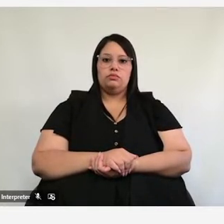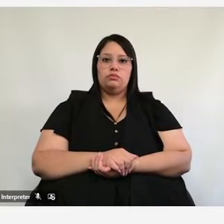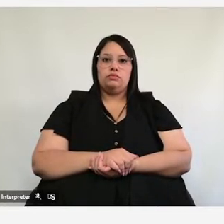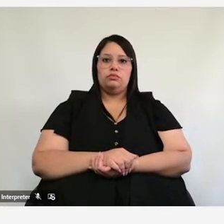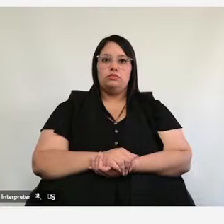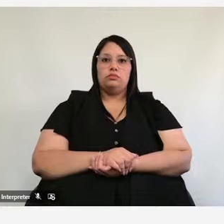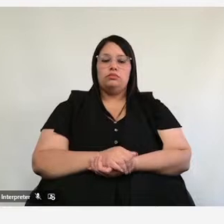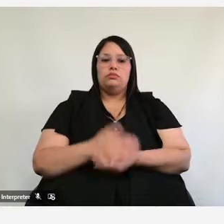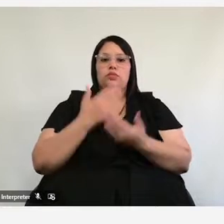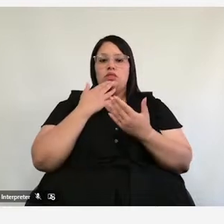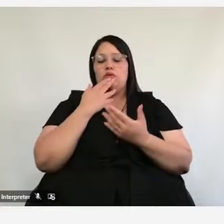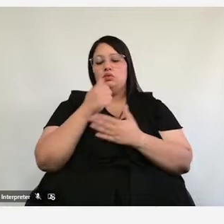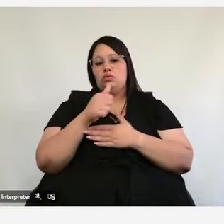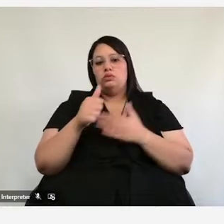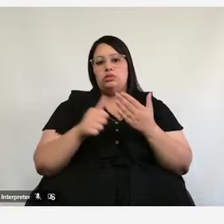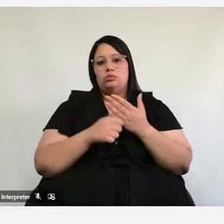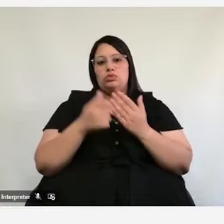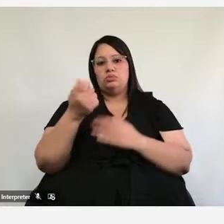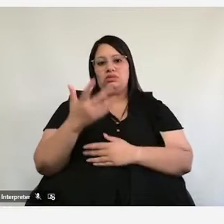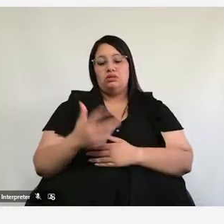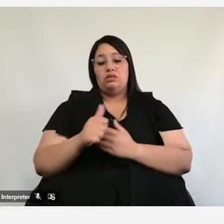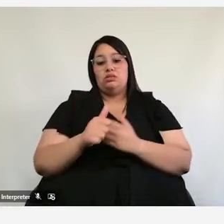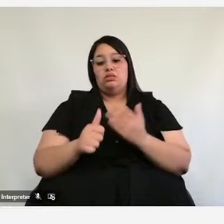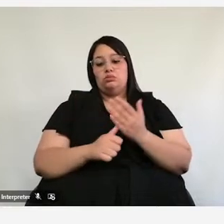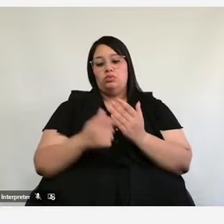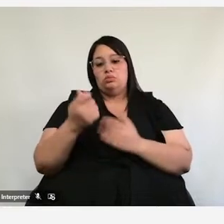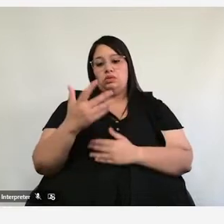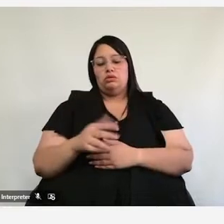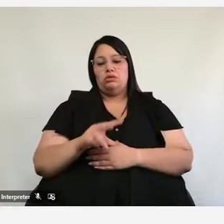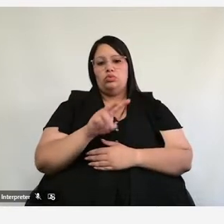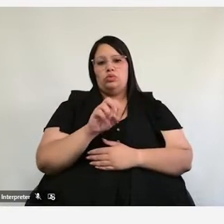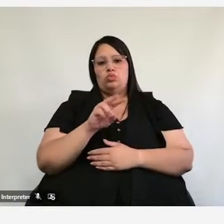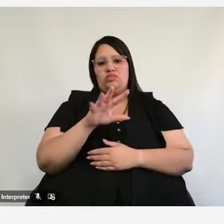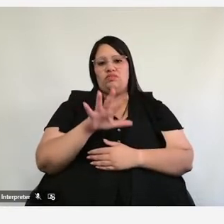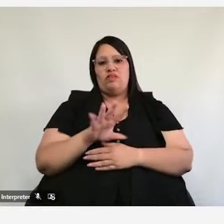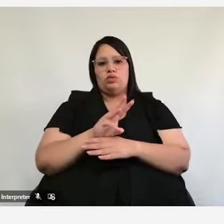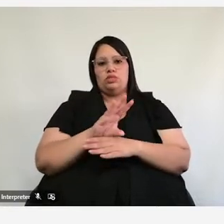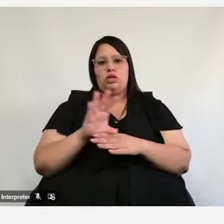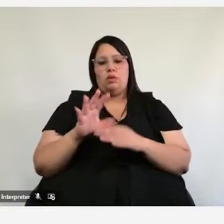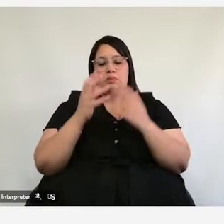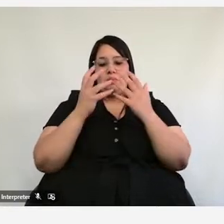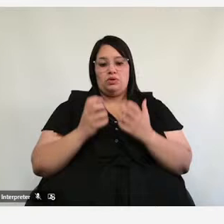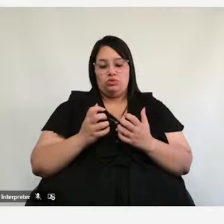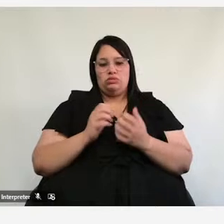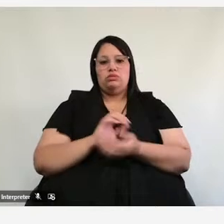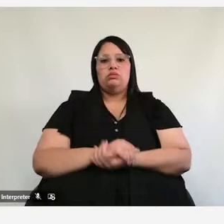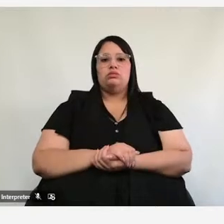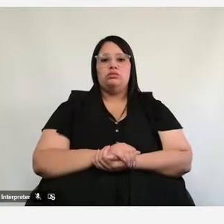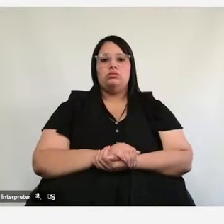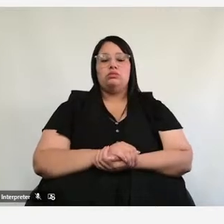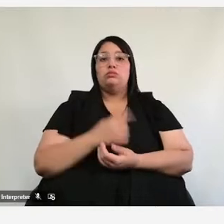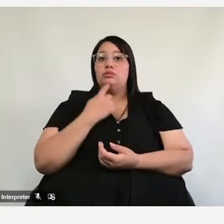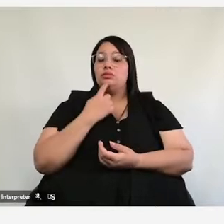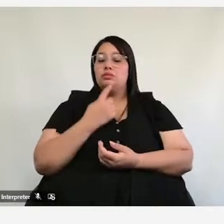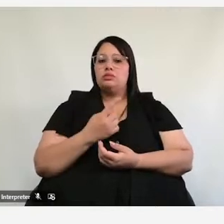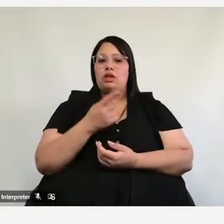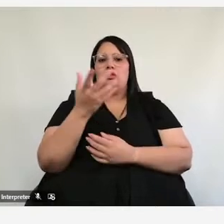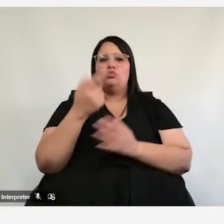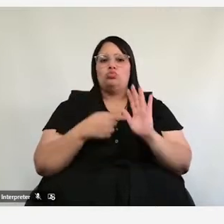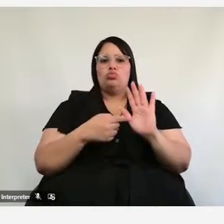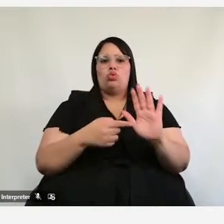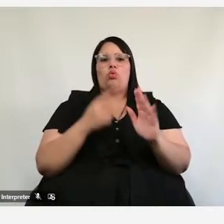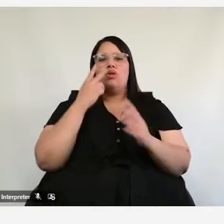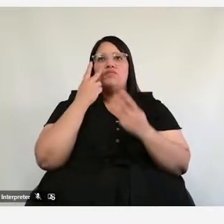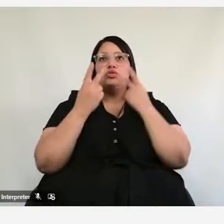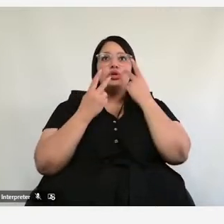Thank you, Deputy Speaker. Deputy Speaker, the 2025 Western Cape budget claims to present a vision for